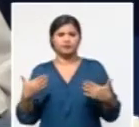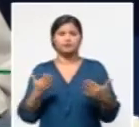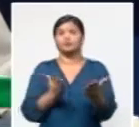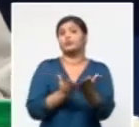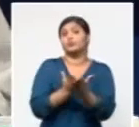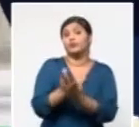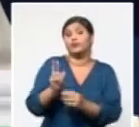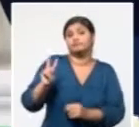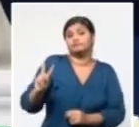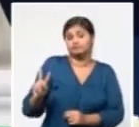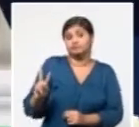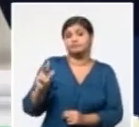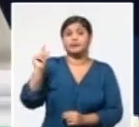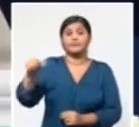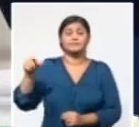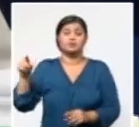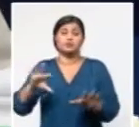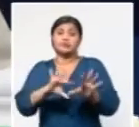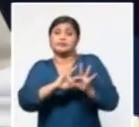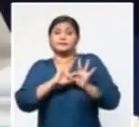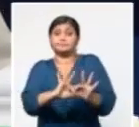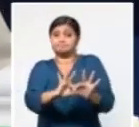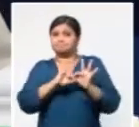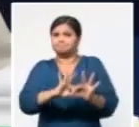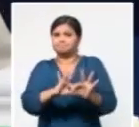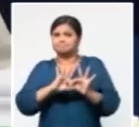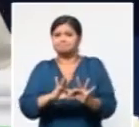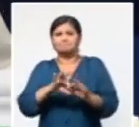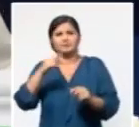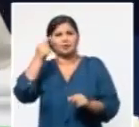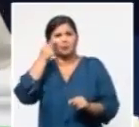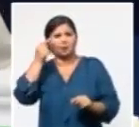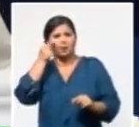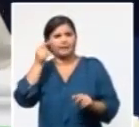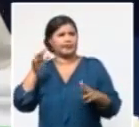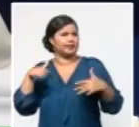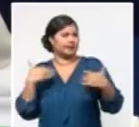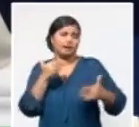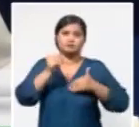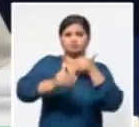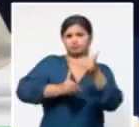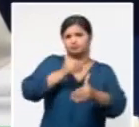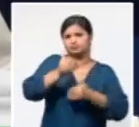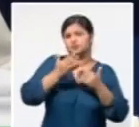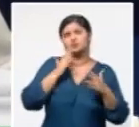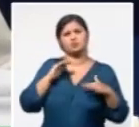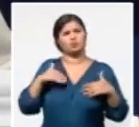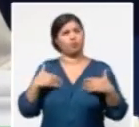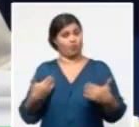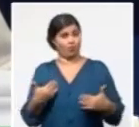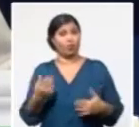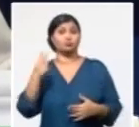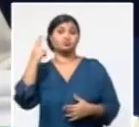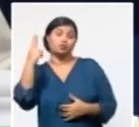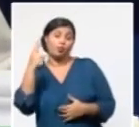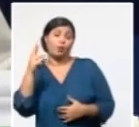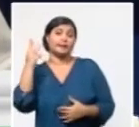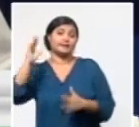patients who remained in serious condition that we had informed about over the last few